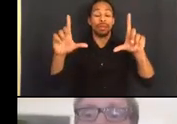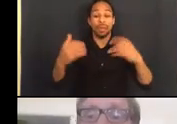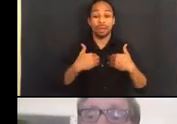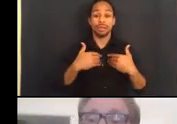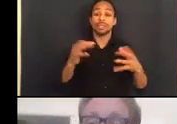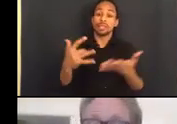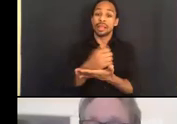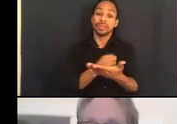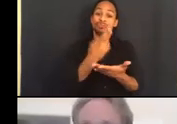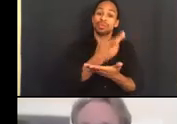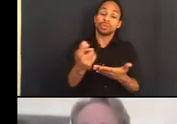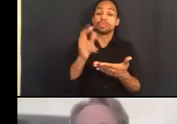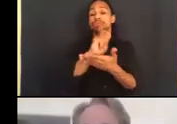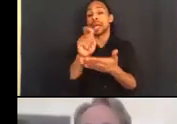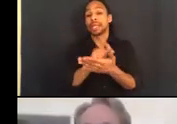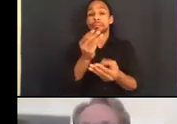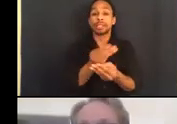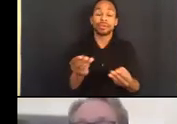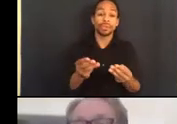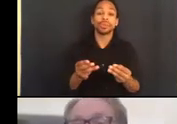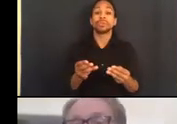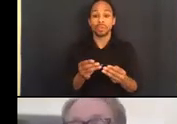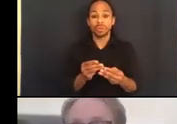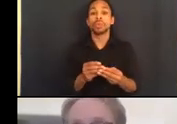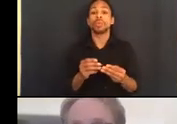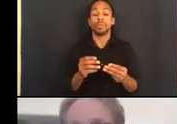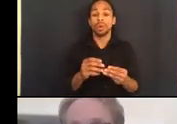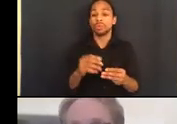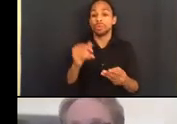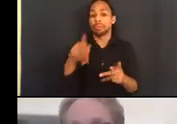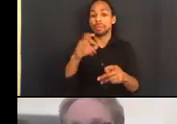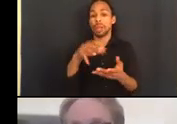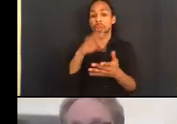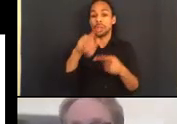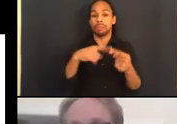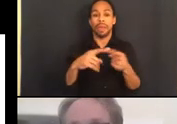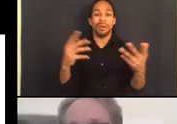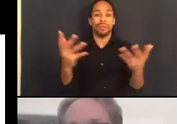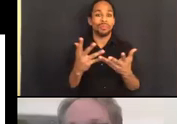and materials where folks can learn about some of the things that I might be talking about. Next slide, please.